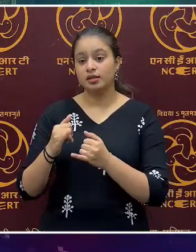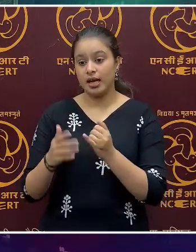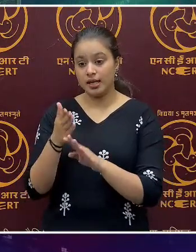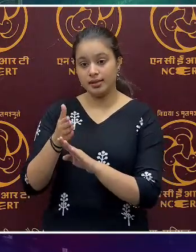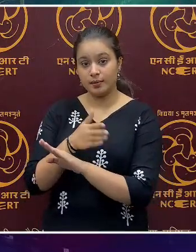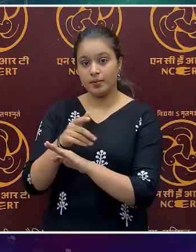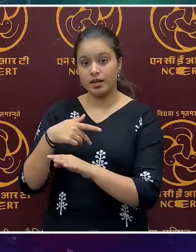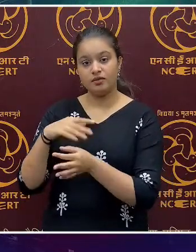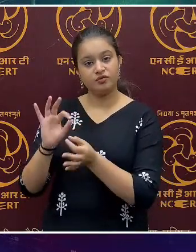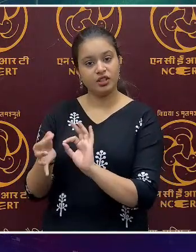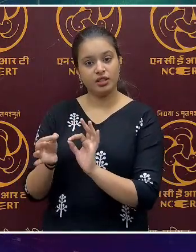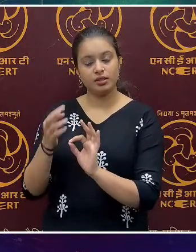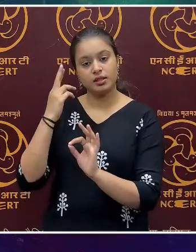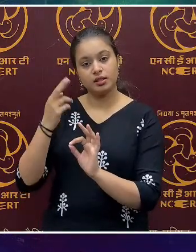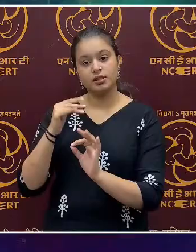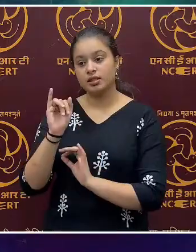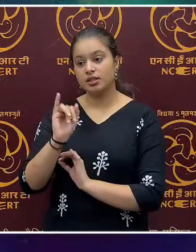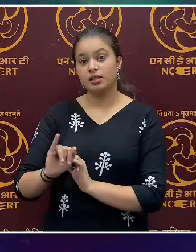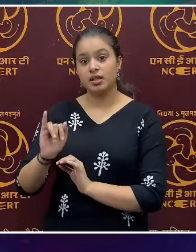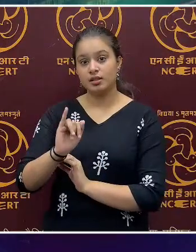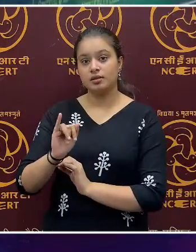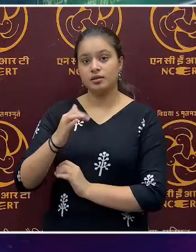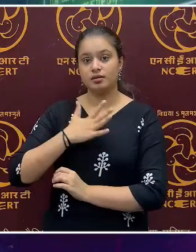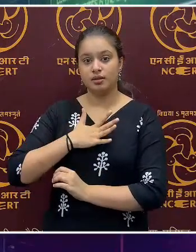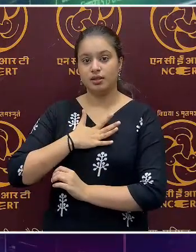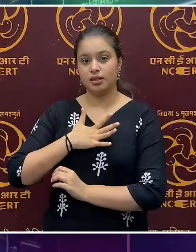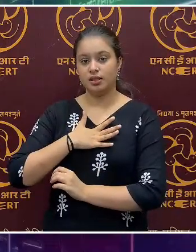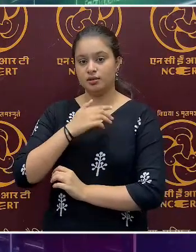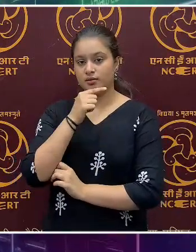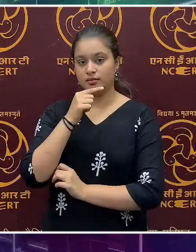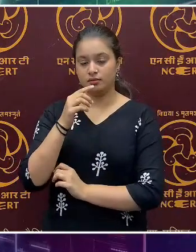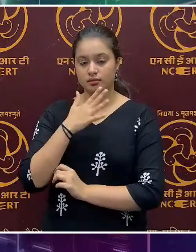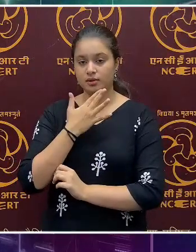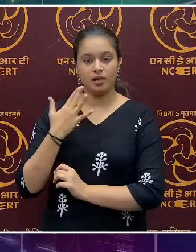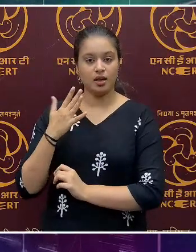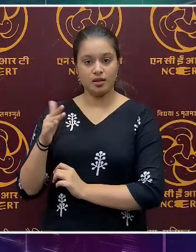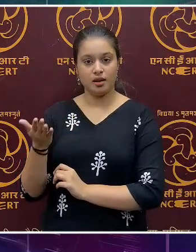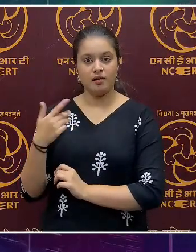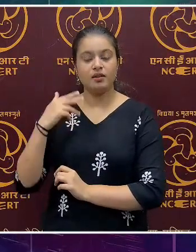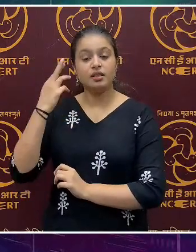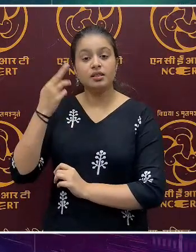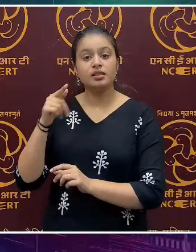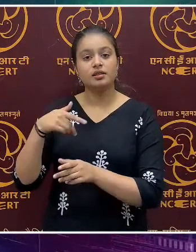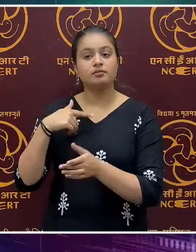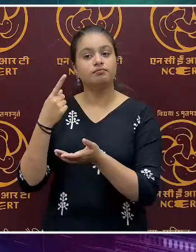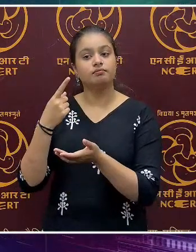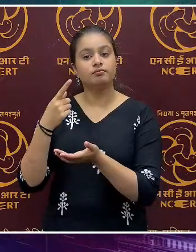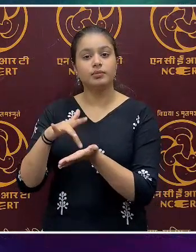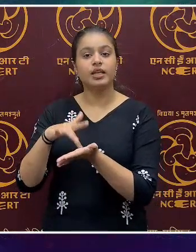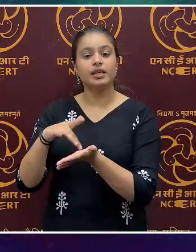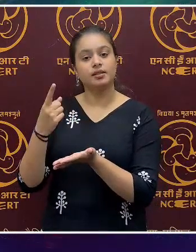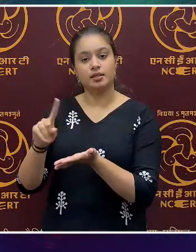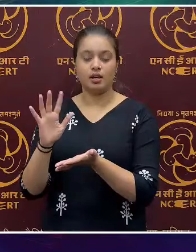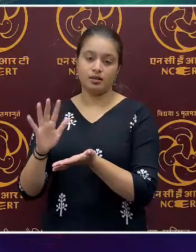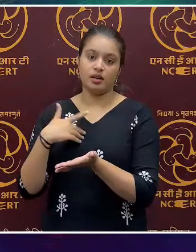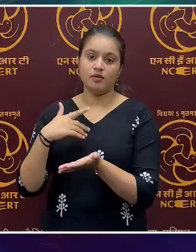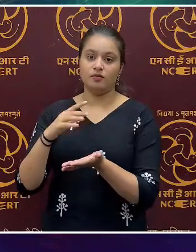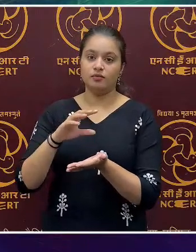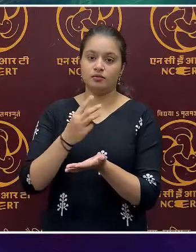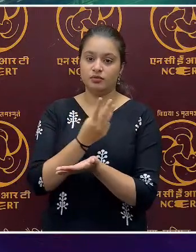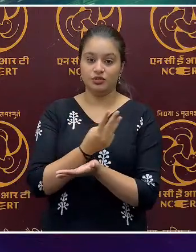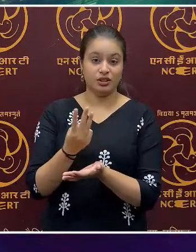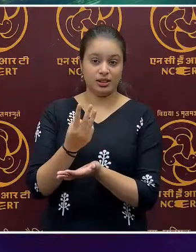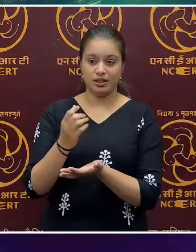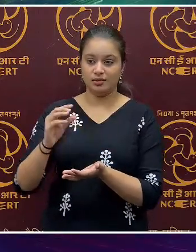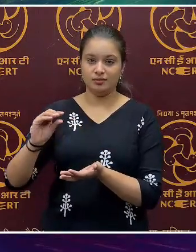position is fixed because 6 is in a correct position because 6 is greater than all the 3